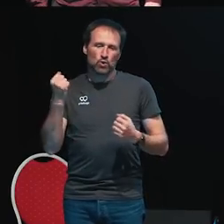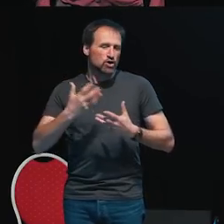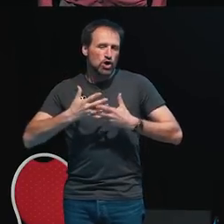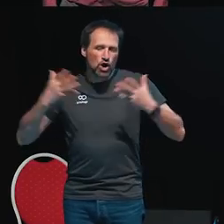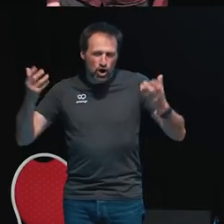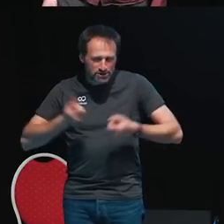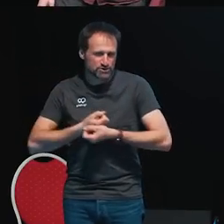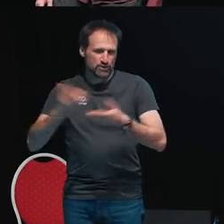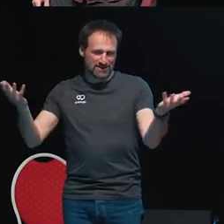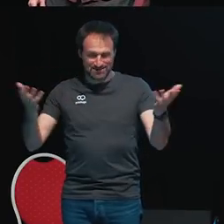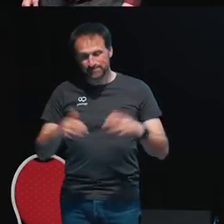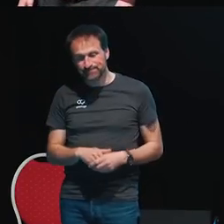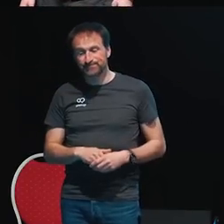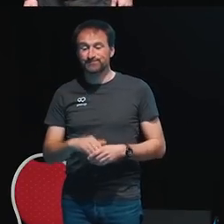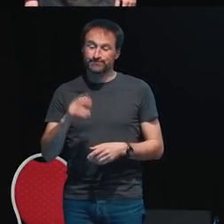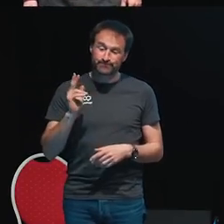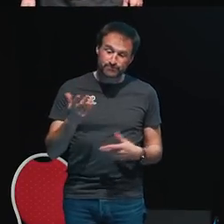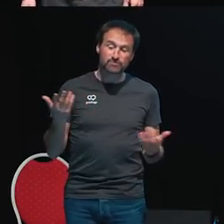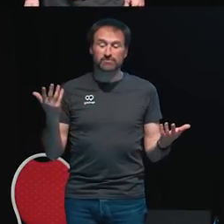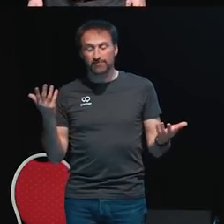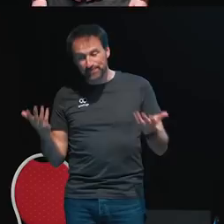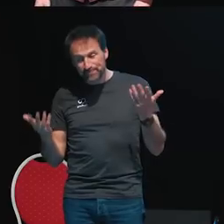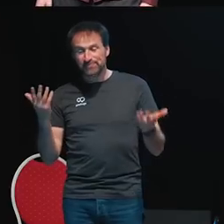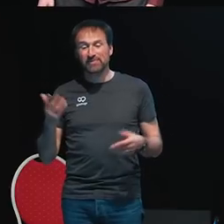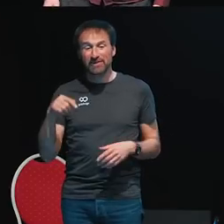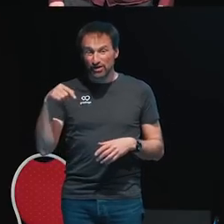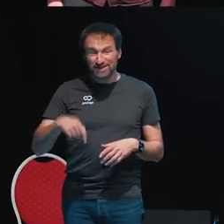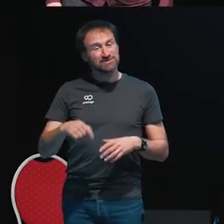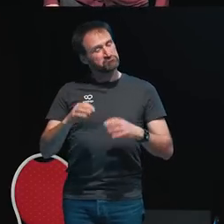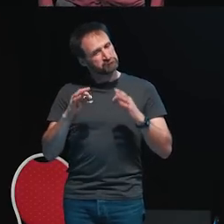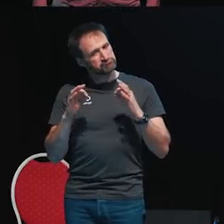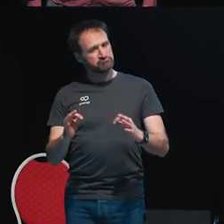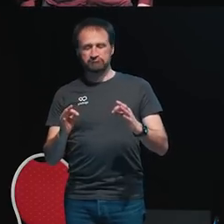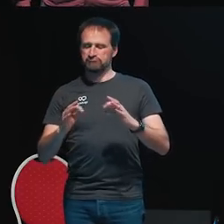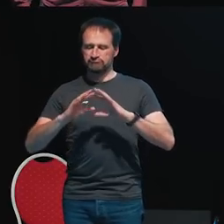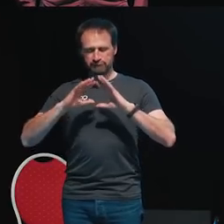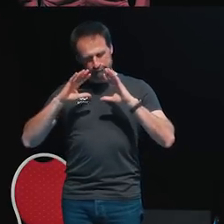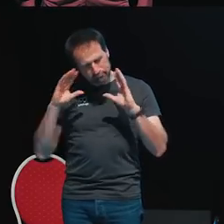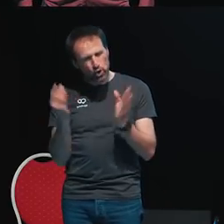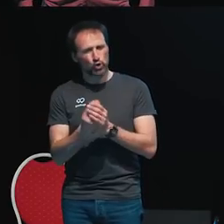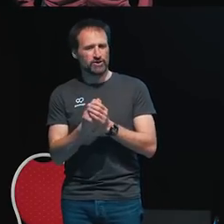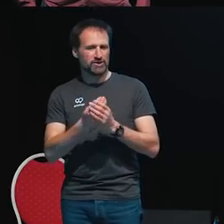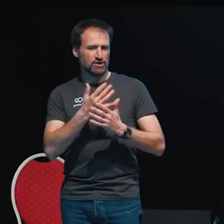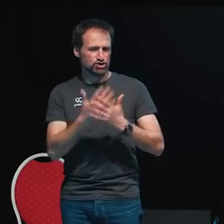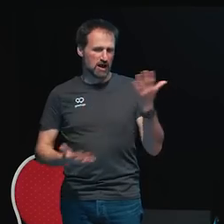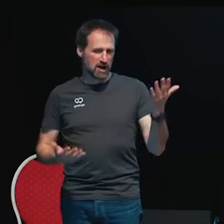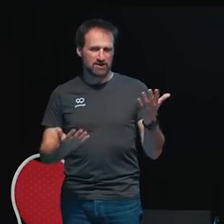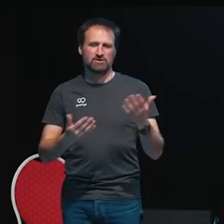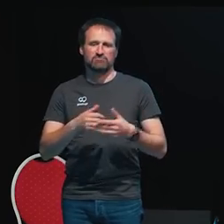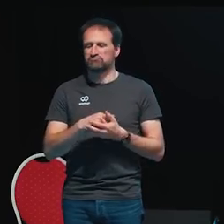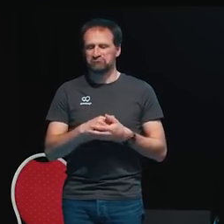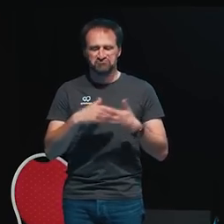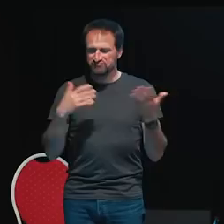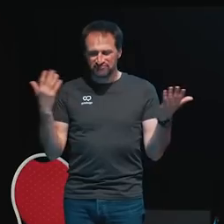it's already a nicely well-rounded language. So modules added a lot. And with,